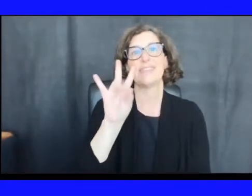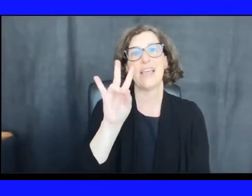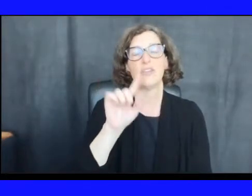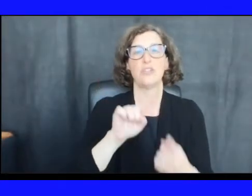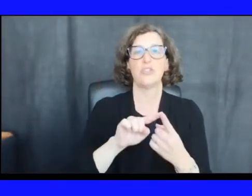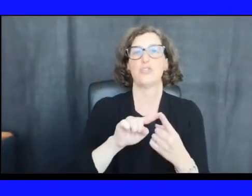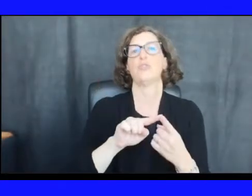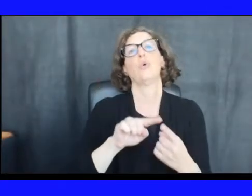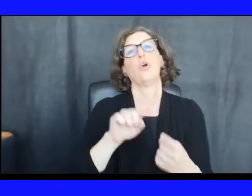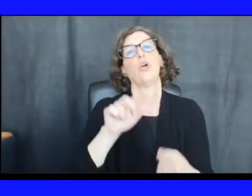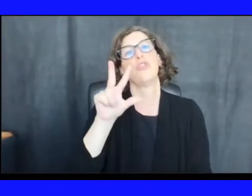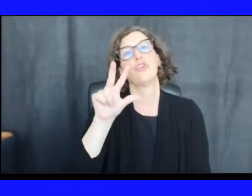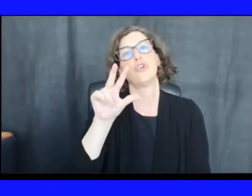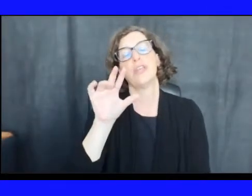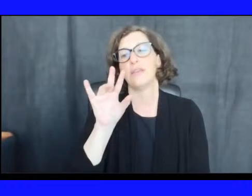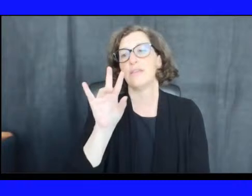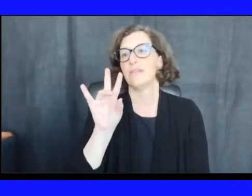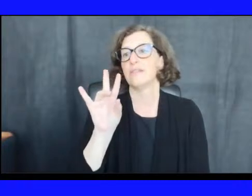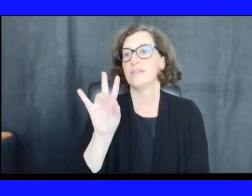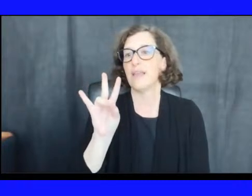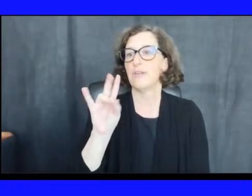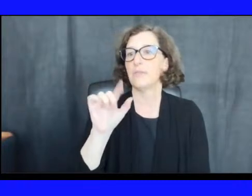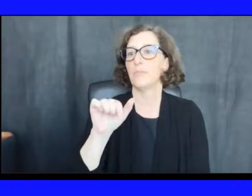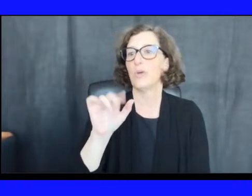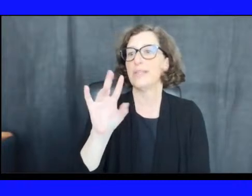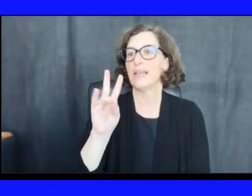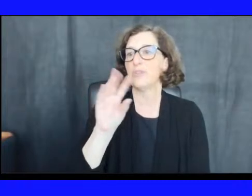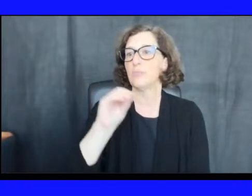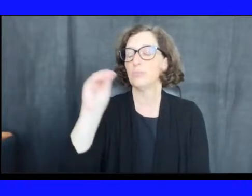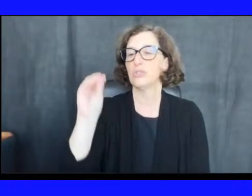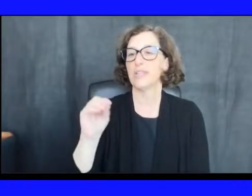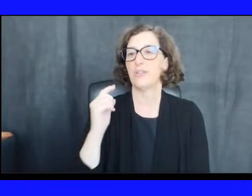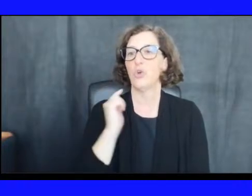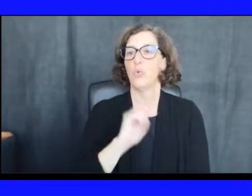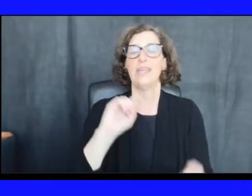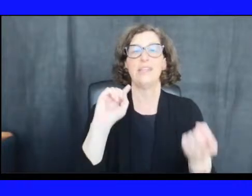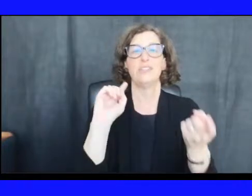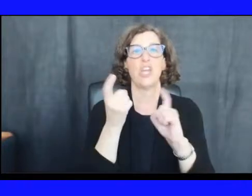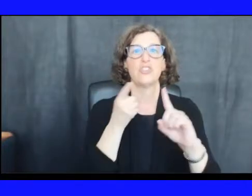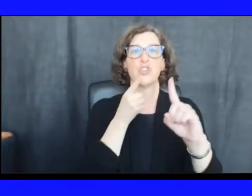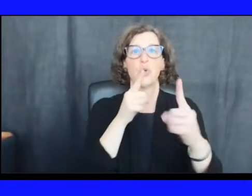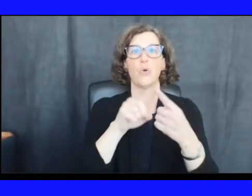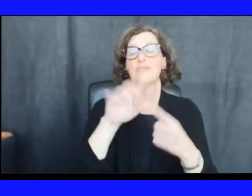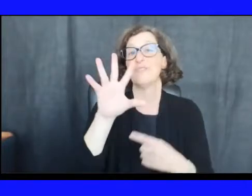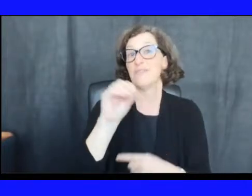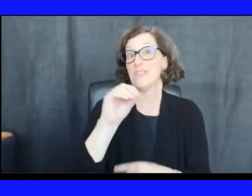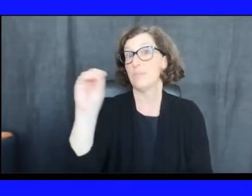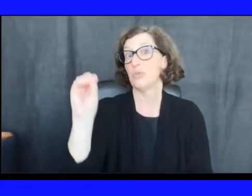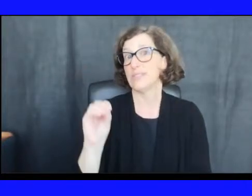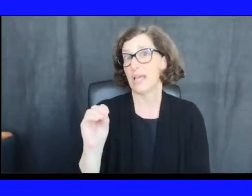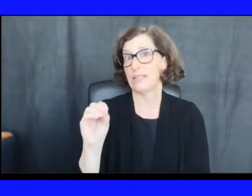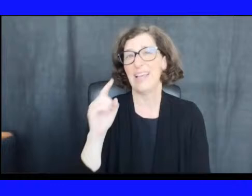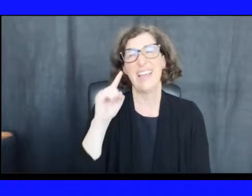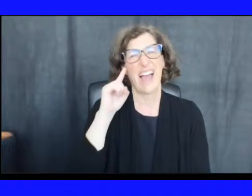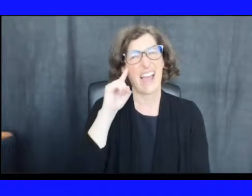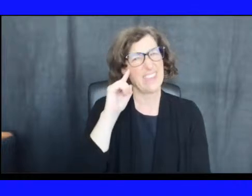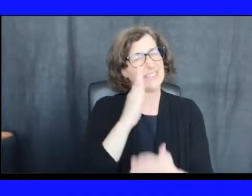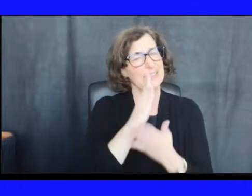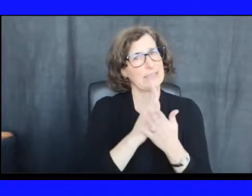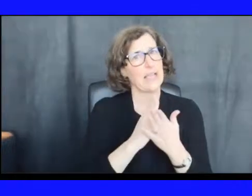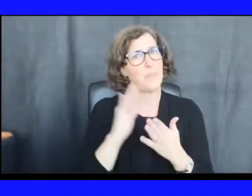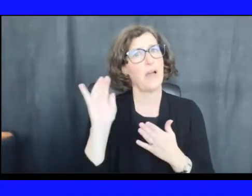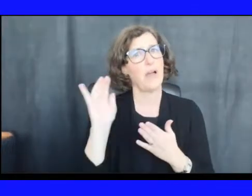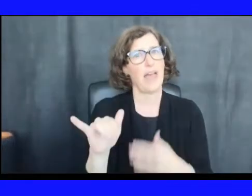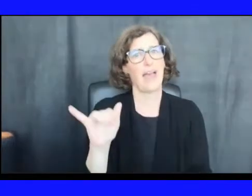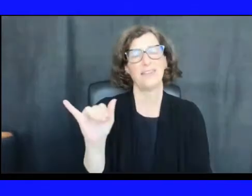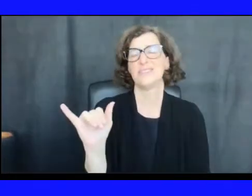demand across all age groups for behavioral health services, and so trying to do performance